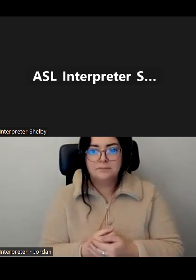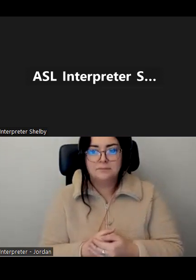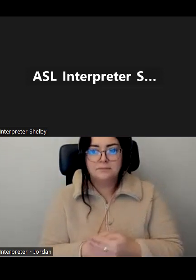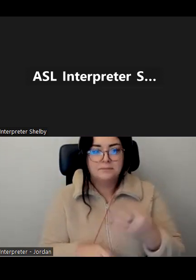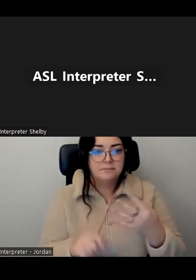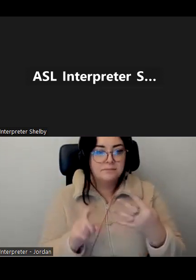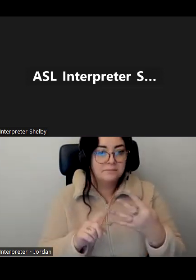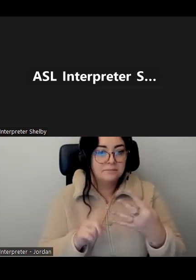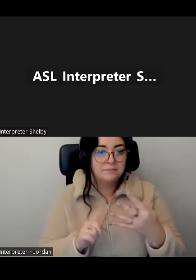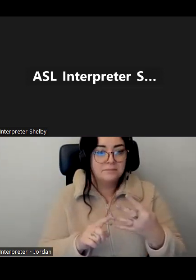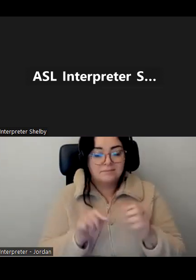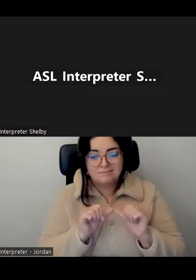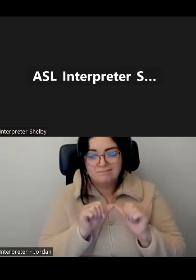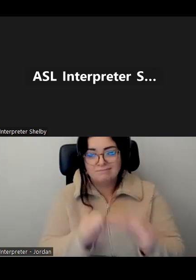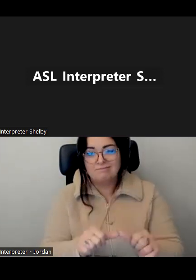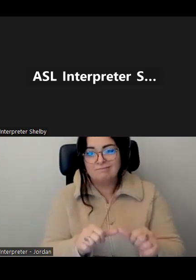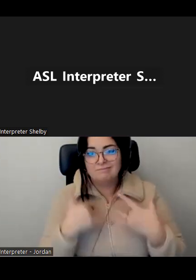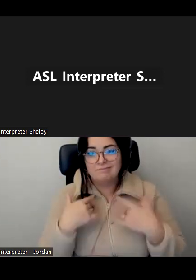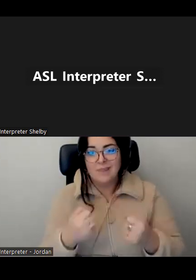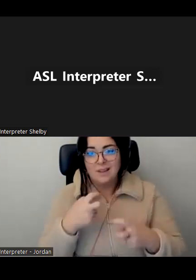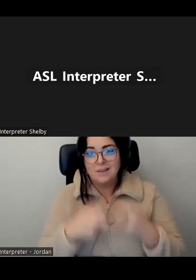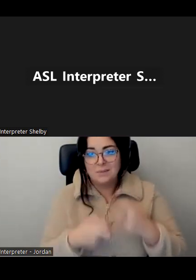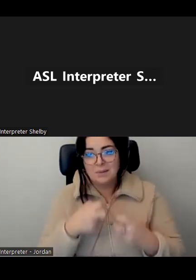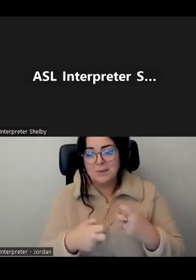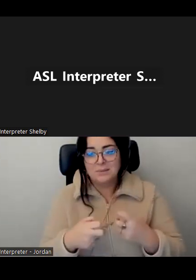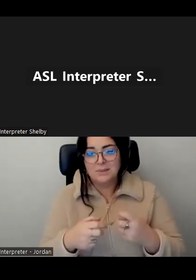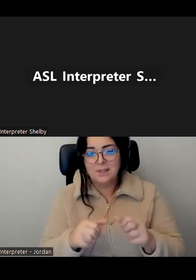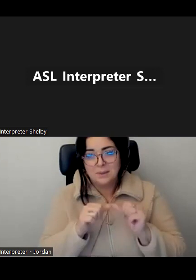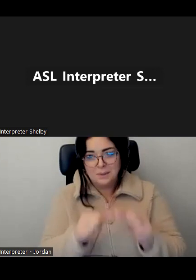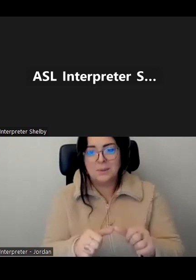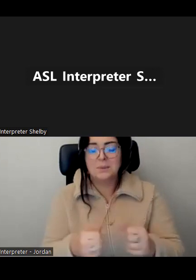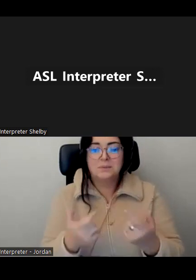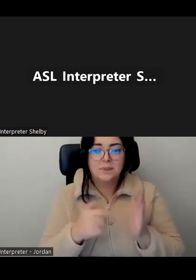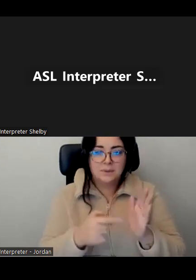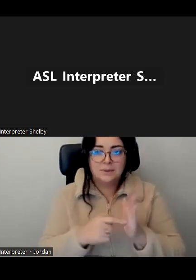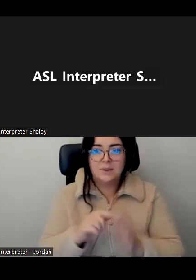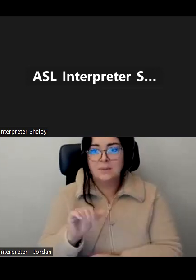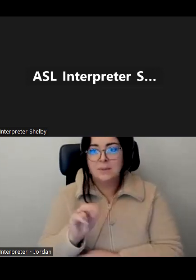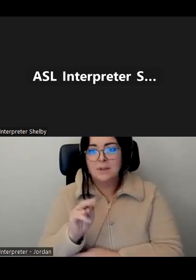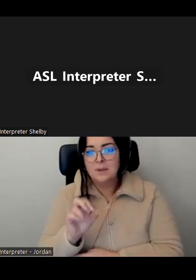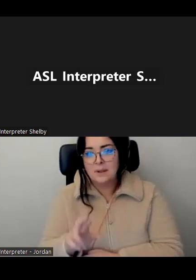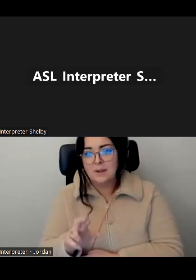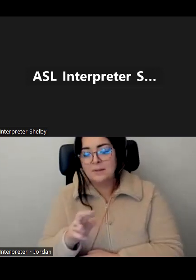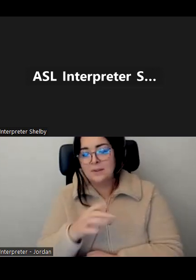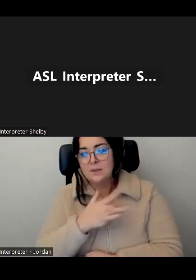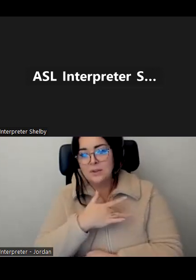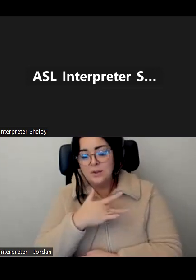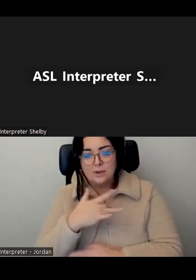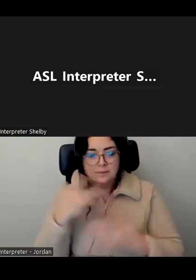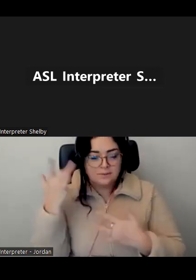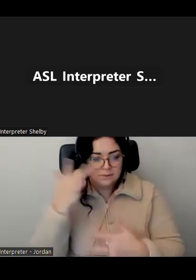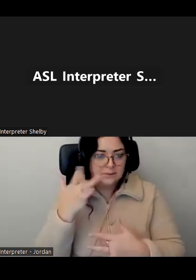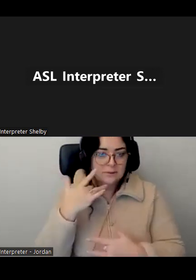Chronic health problems, which unfortunately things, cancer, heart disease, stroke, diabetes, may become more